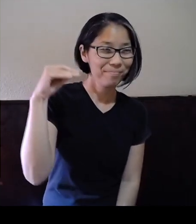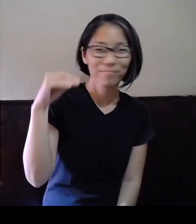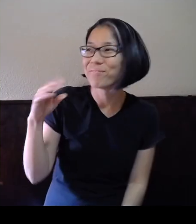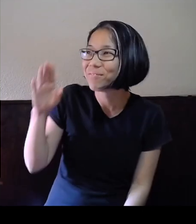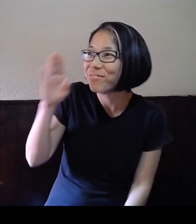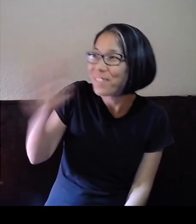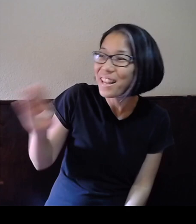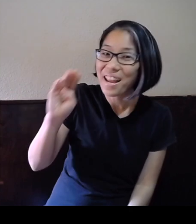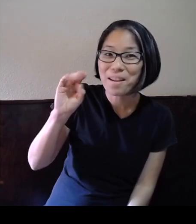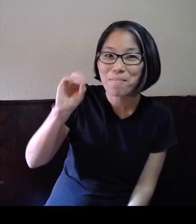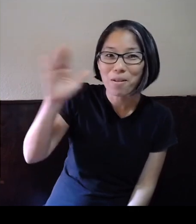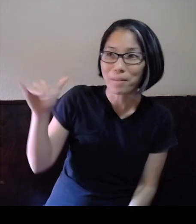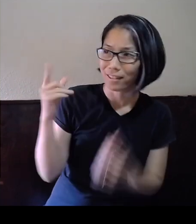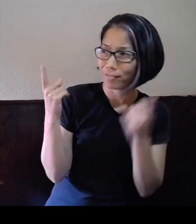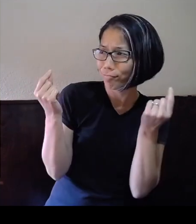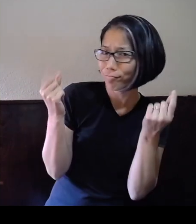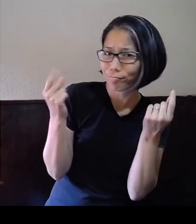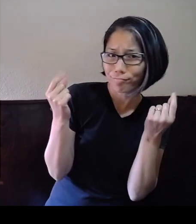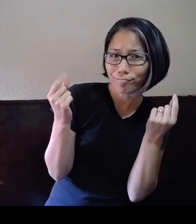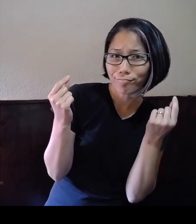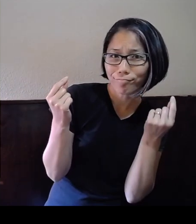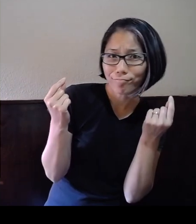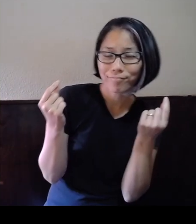Hey, Moby. What are you doing?